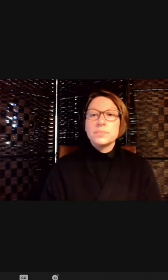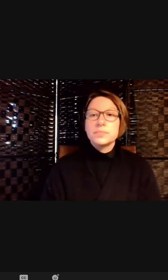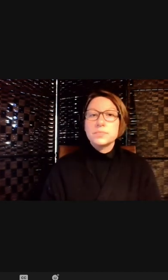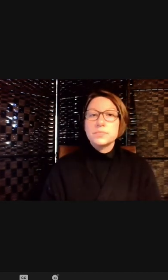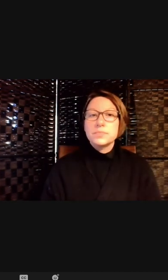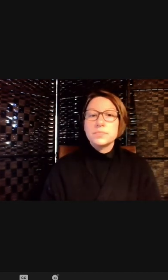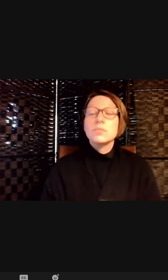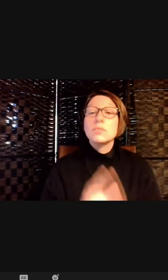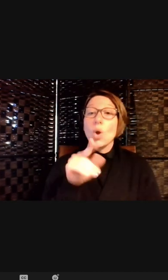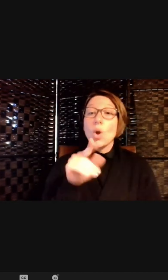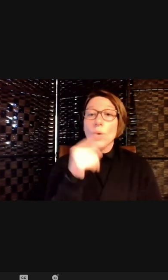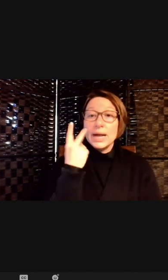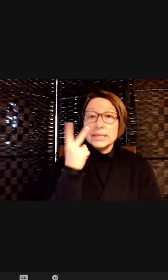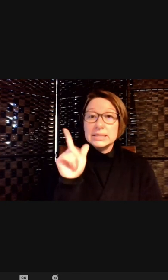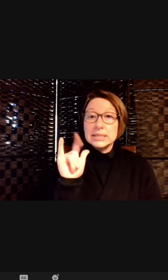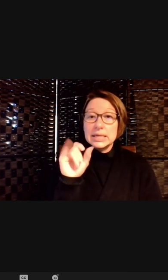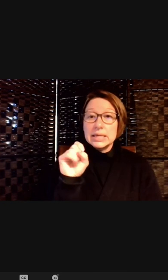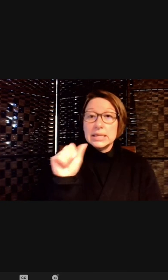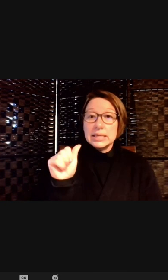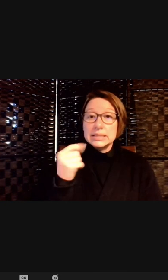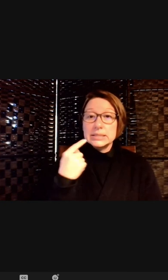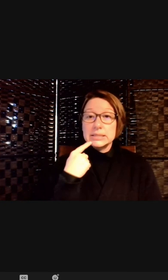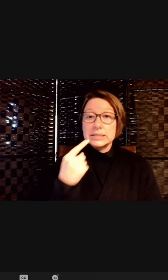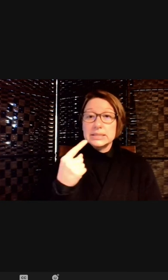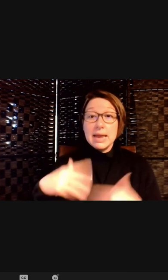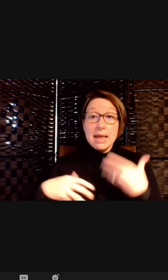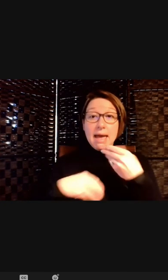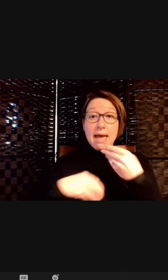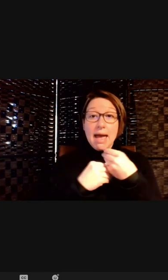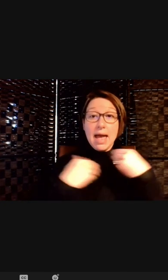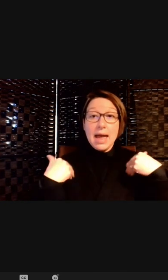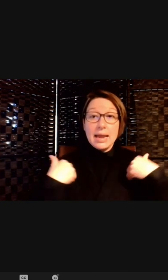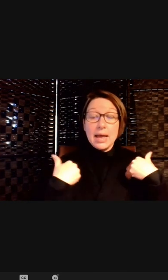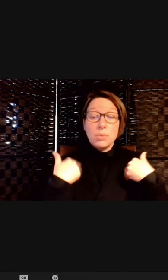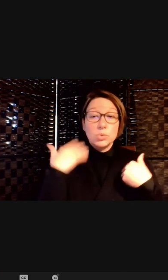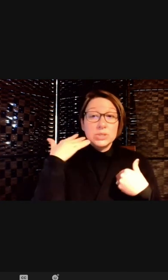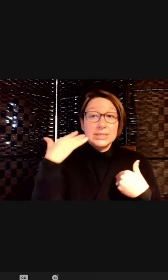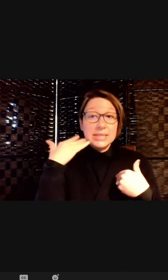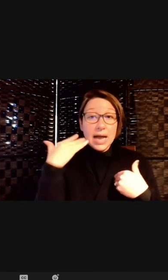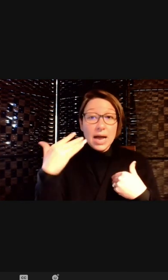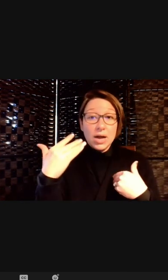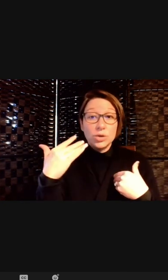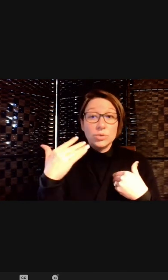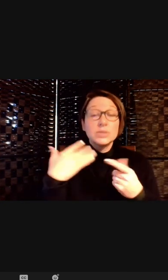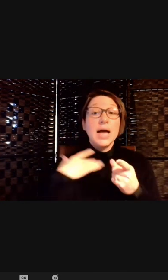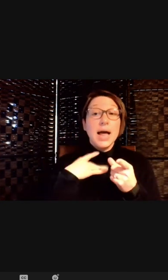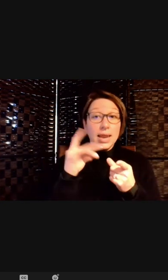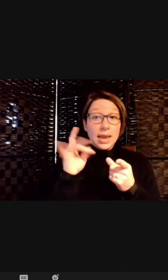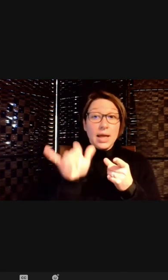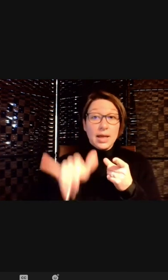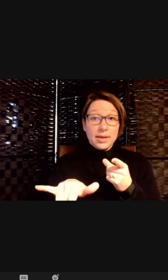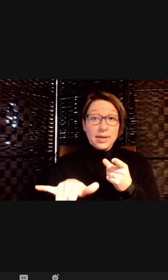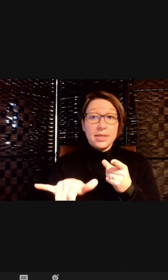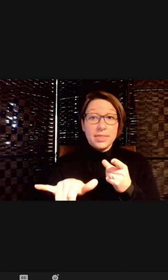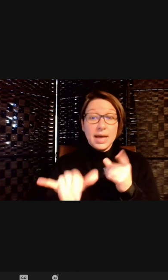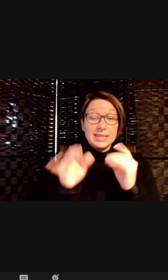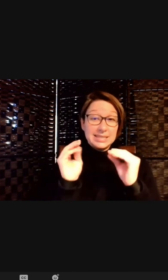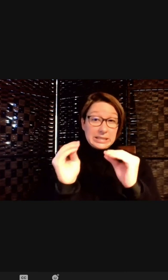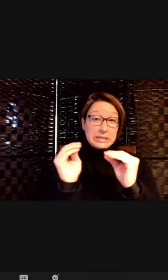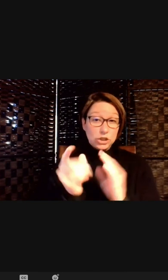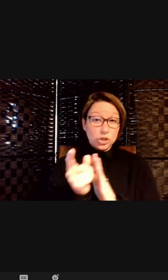I see now Lisa said, and add some of the animal sounds to the slide. So I do like that as a